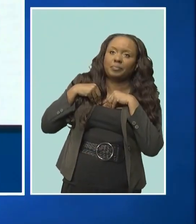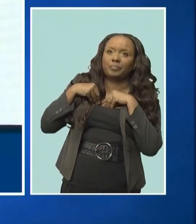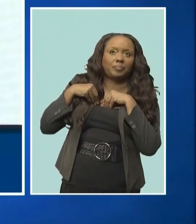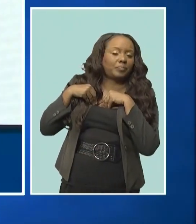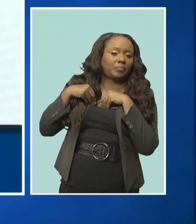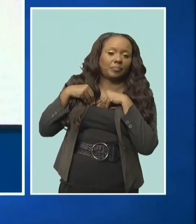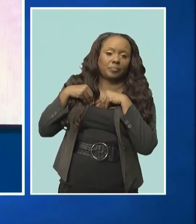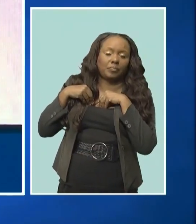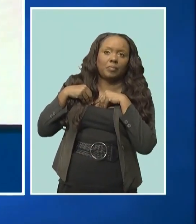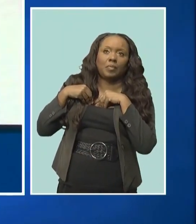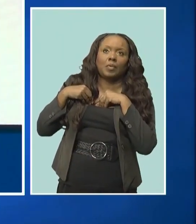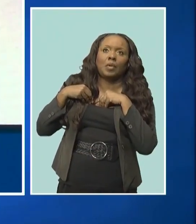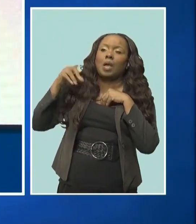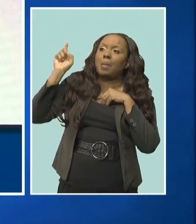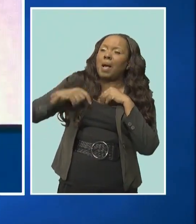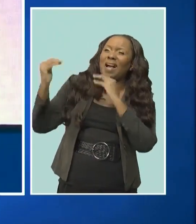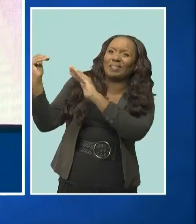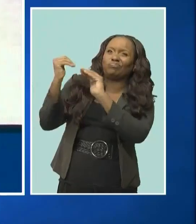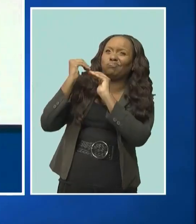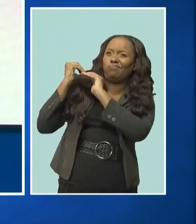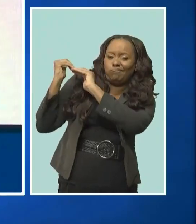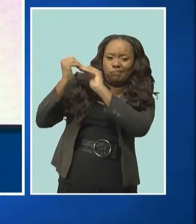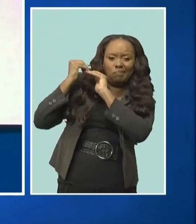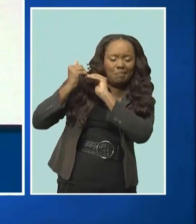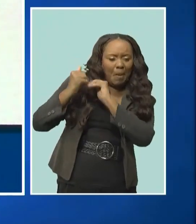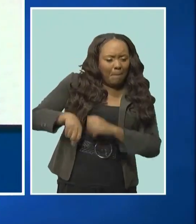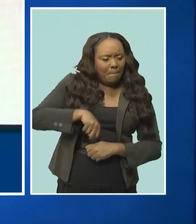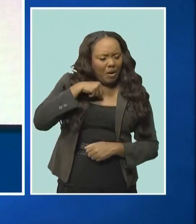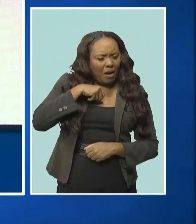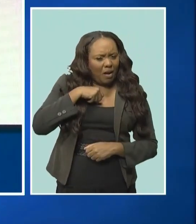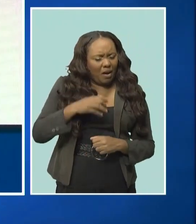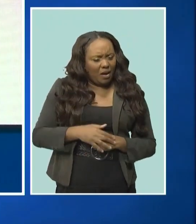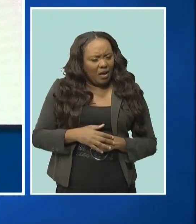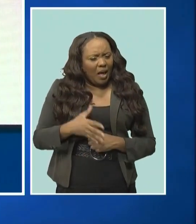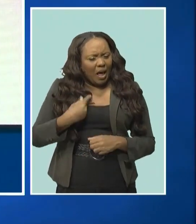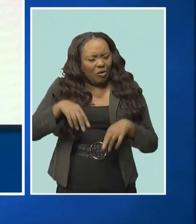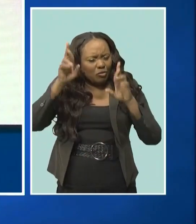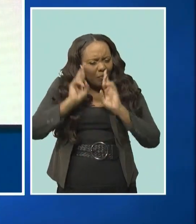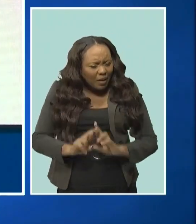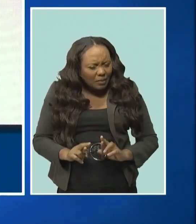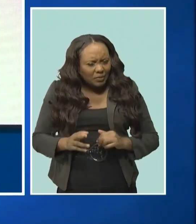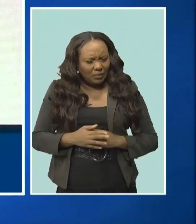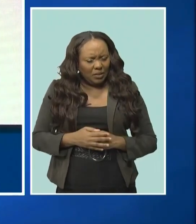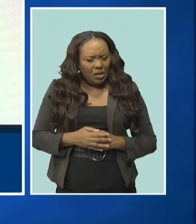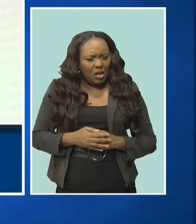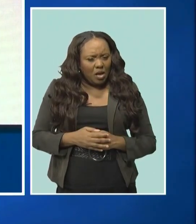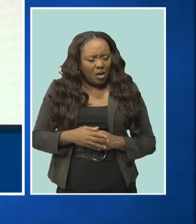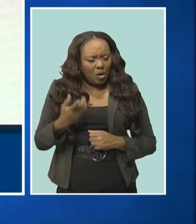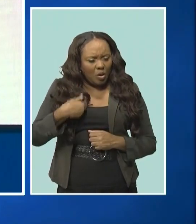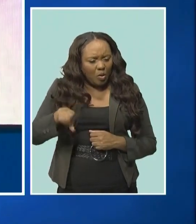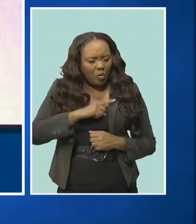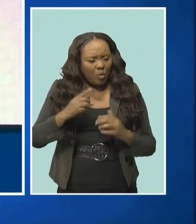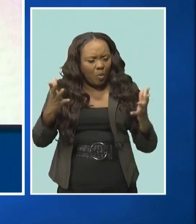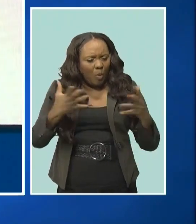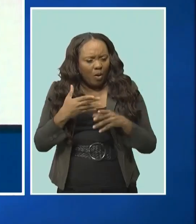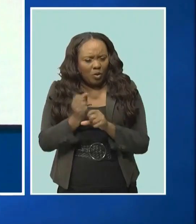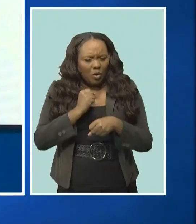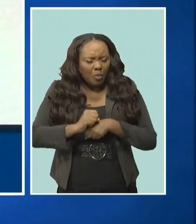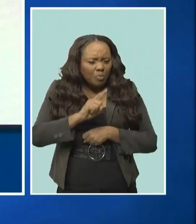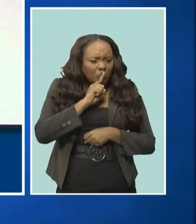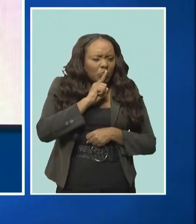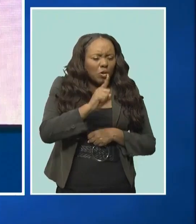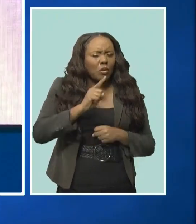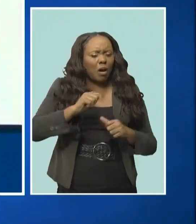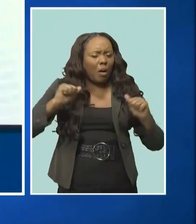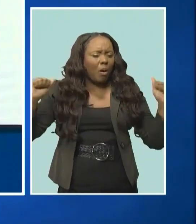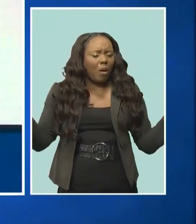equally deserving of dignity and respect, and that together we are going to make the clarion